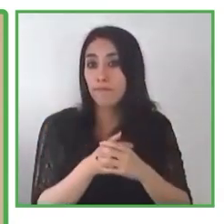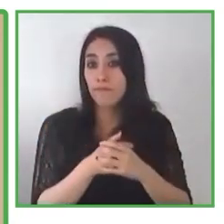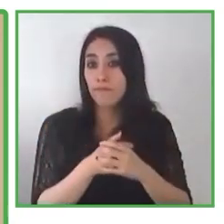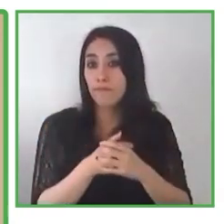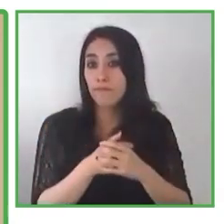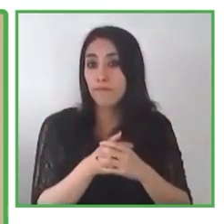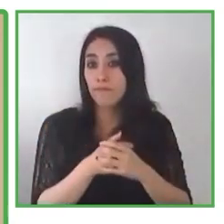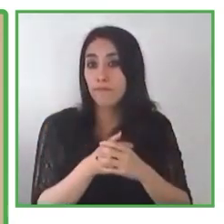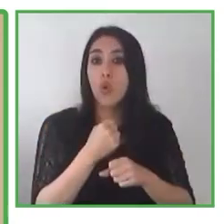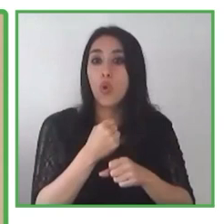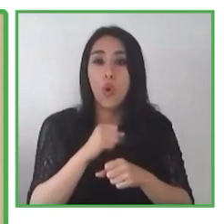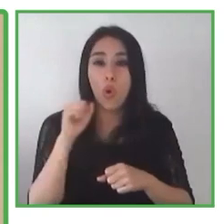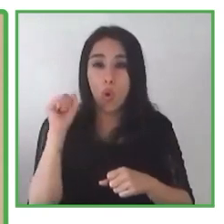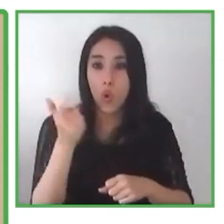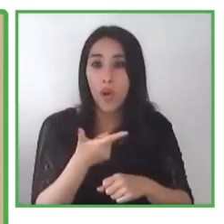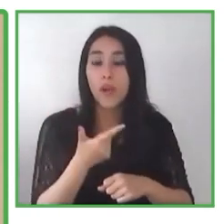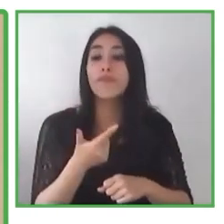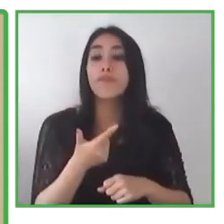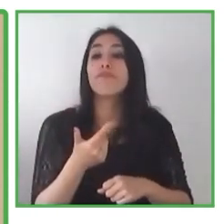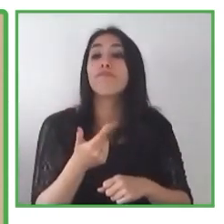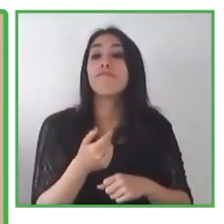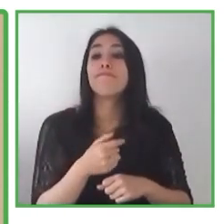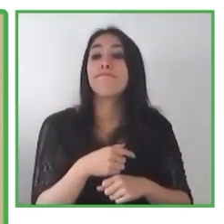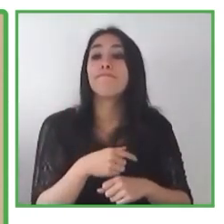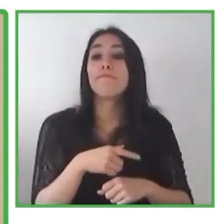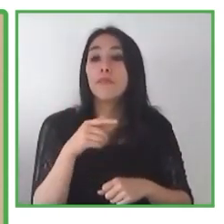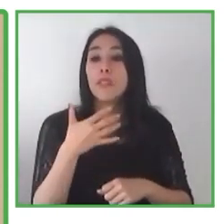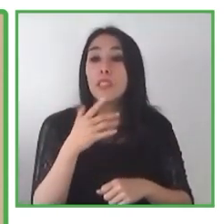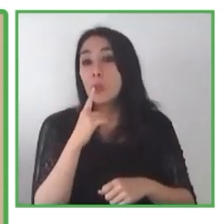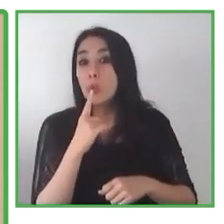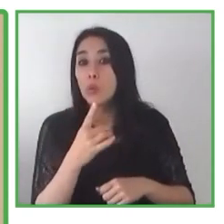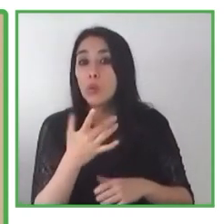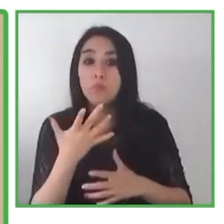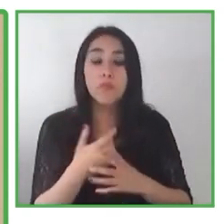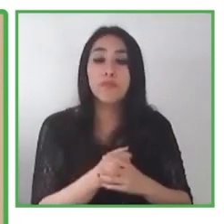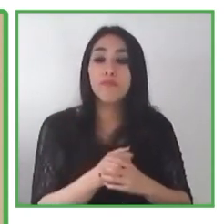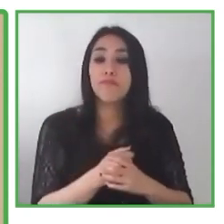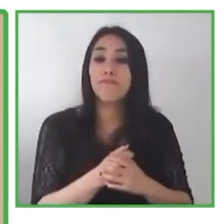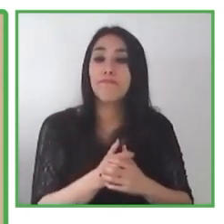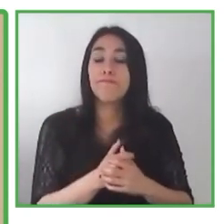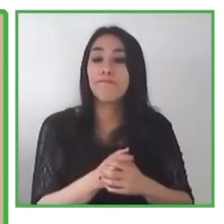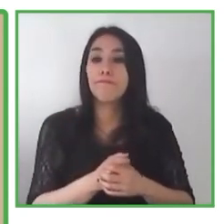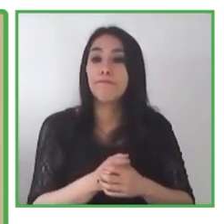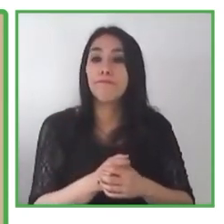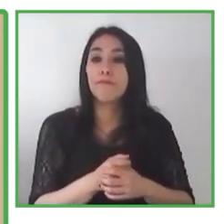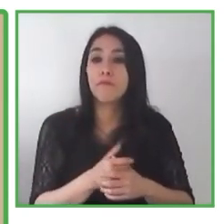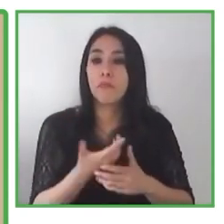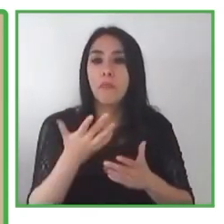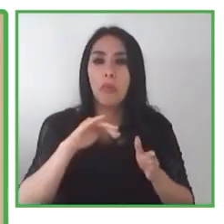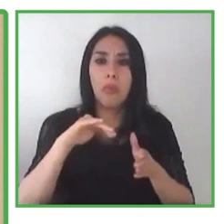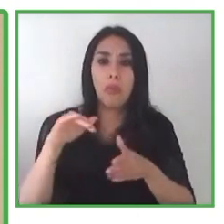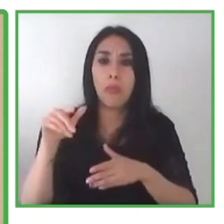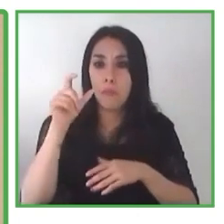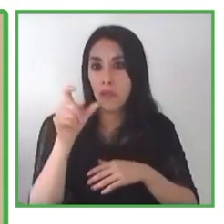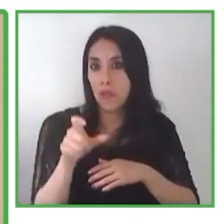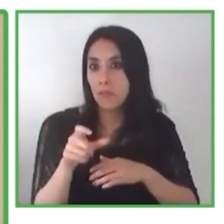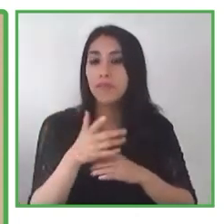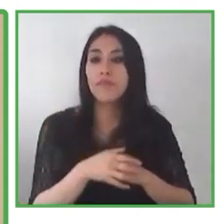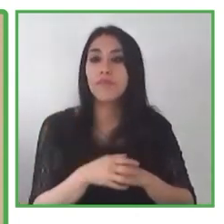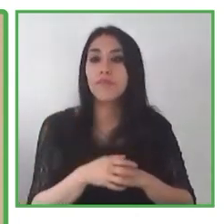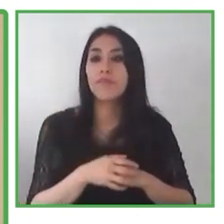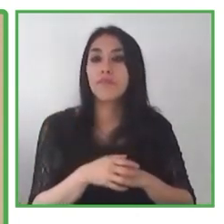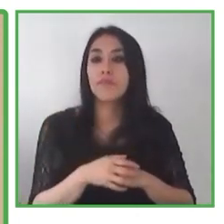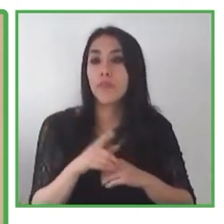in particular seeks to have a full employment and dignified work for all people, women and men, explicitly